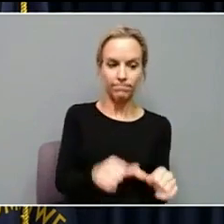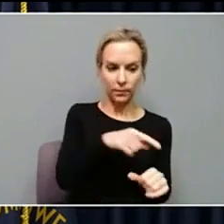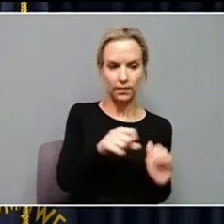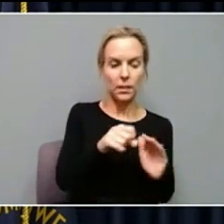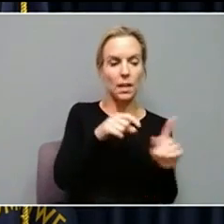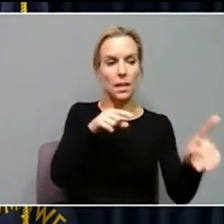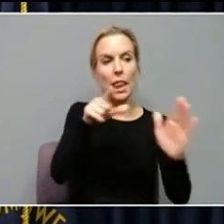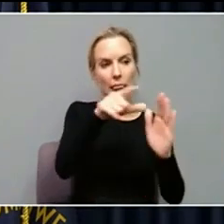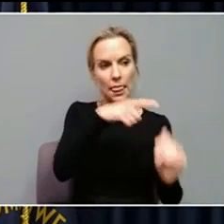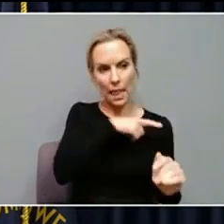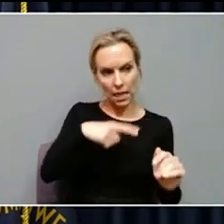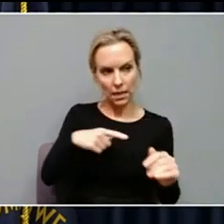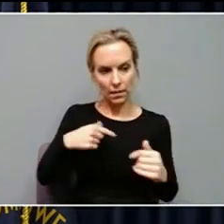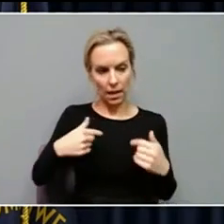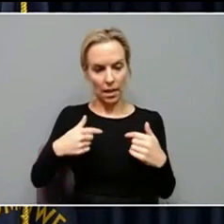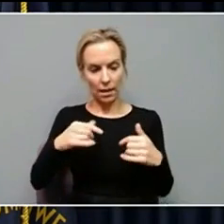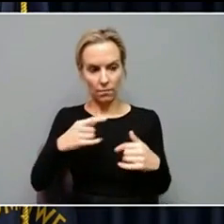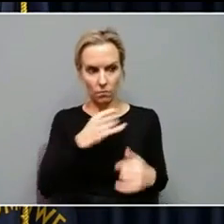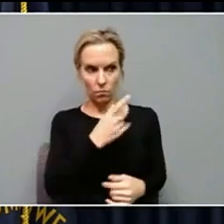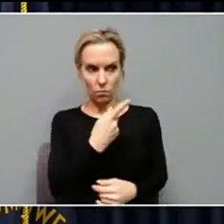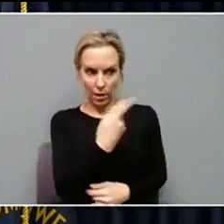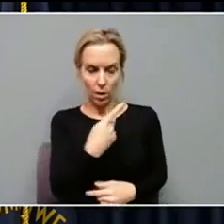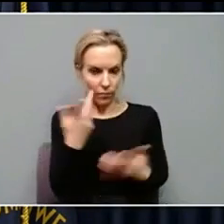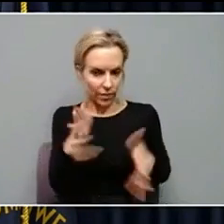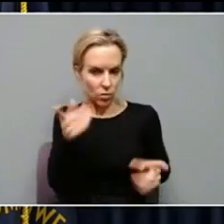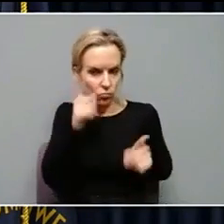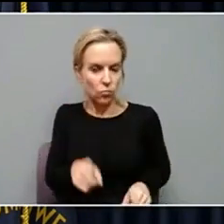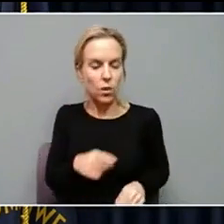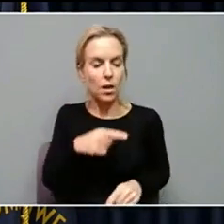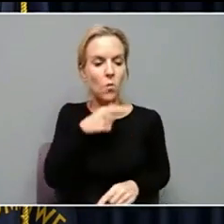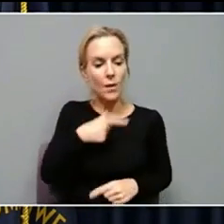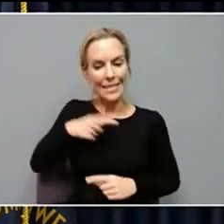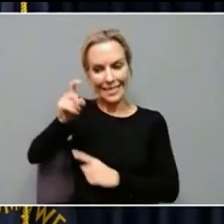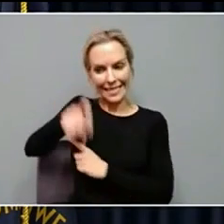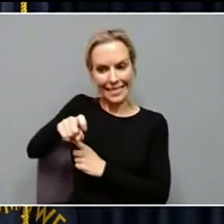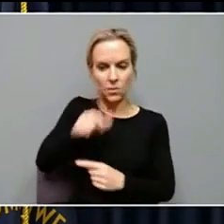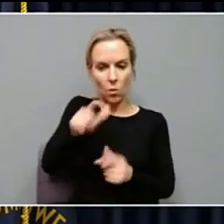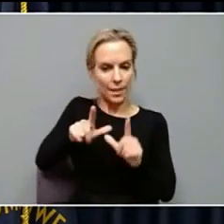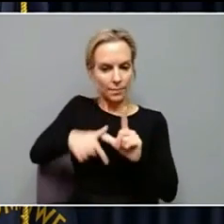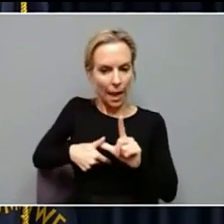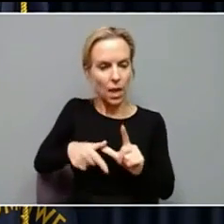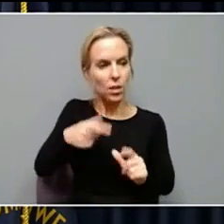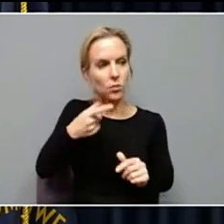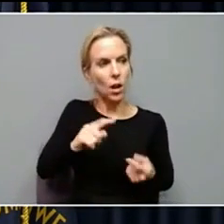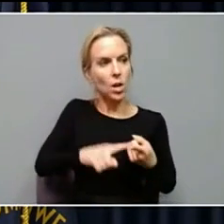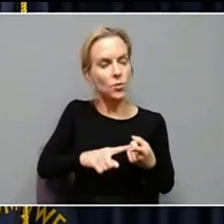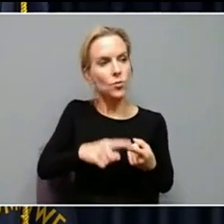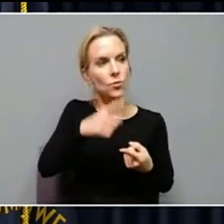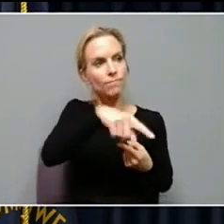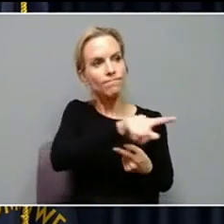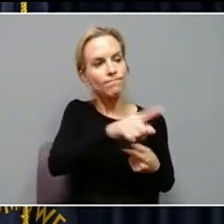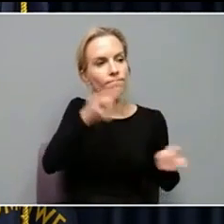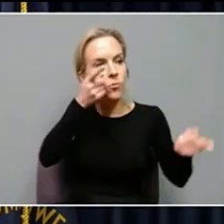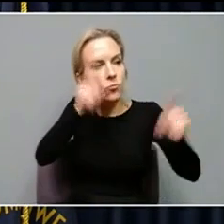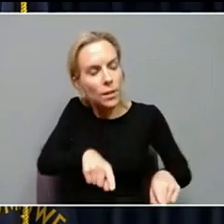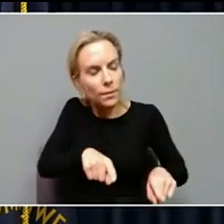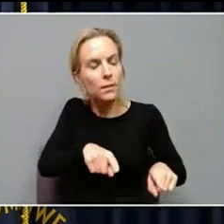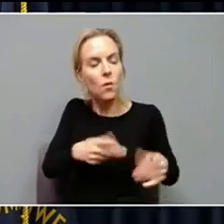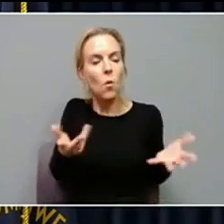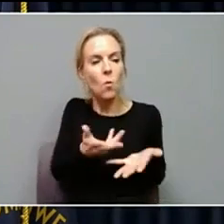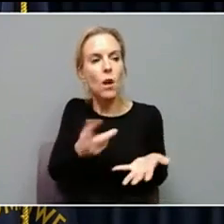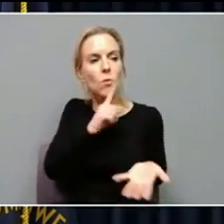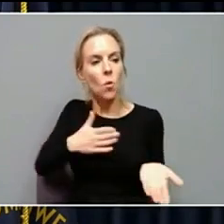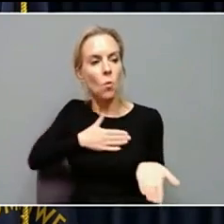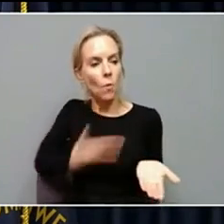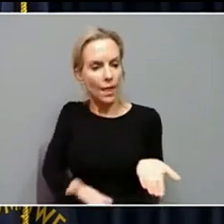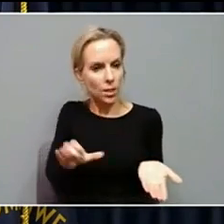there ought to be enough time so these things we need don't expire for them to try to come to a consensus for what they're willing to do. And